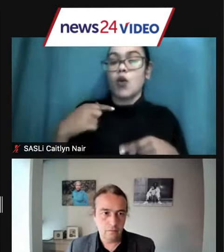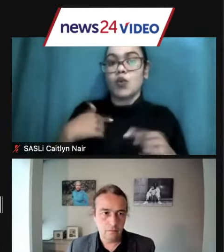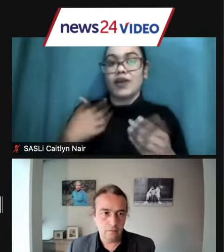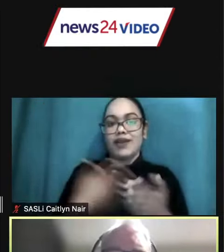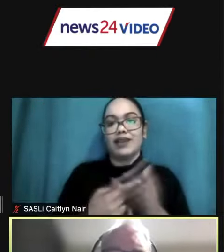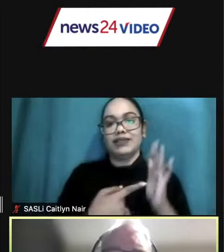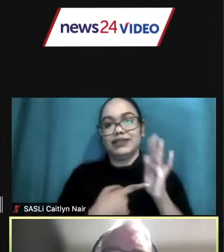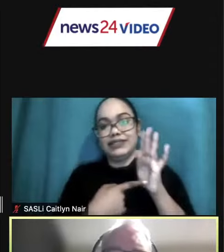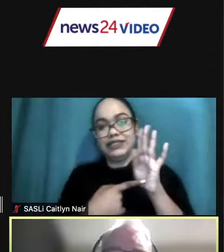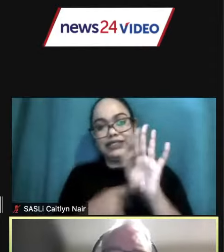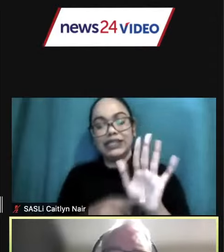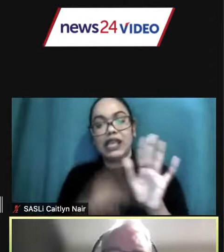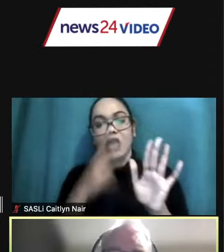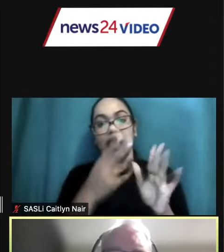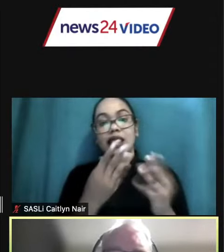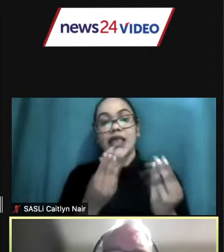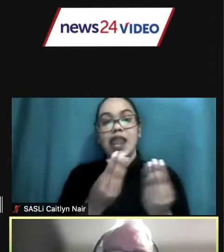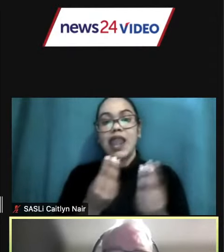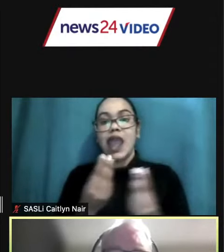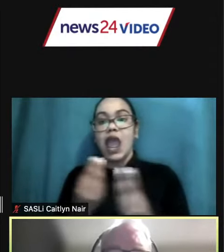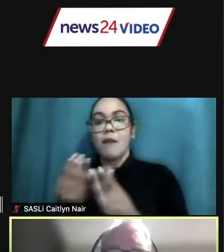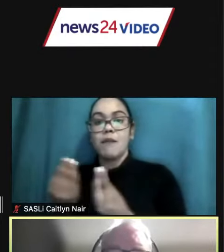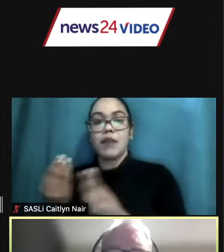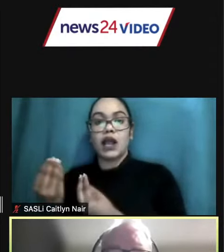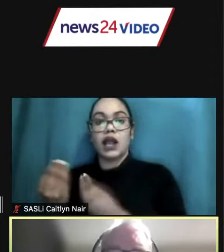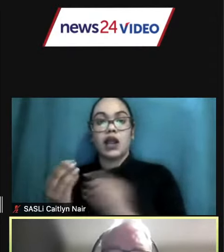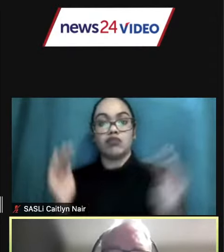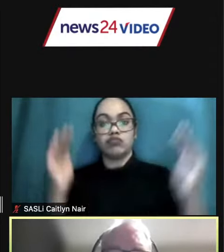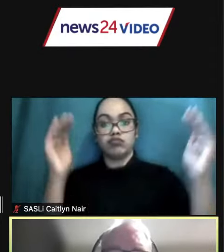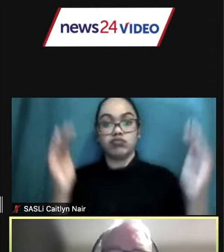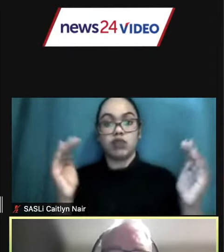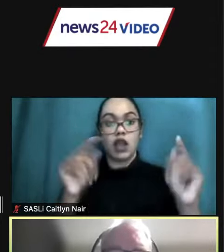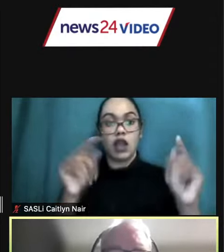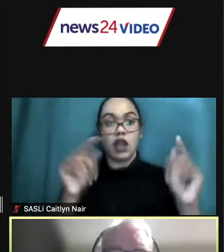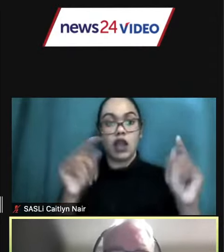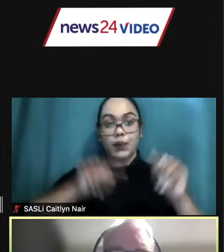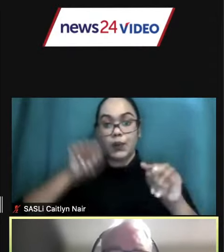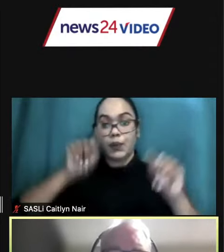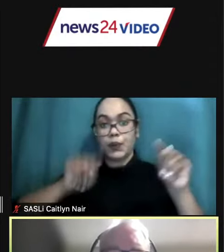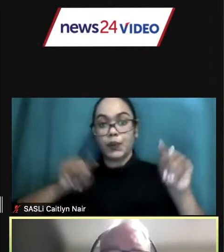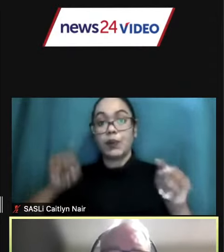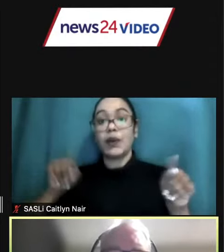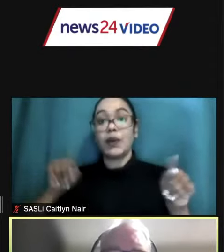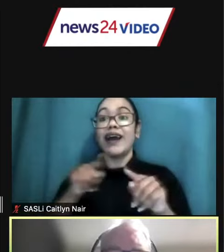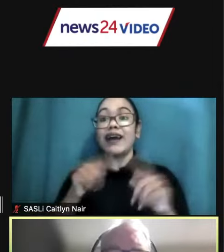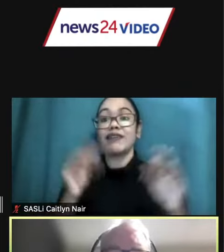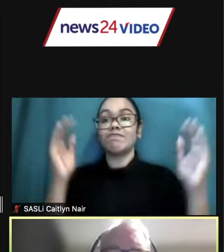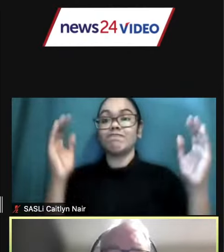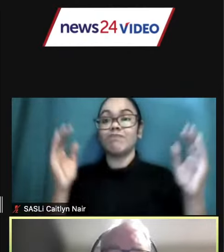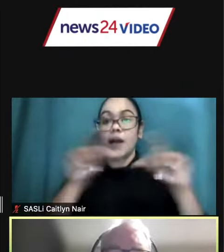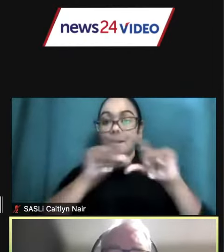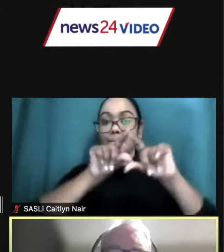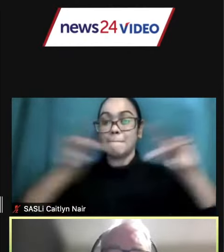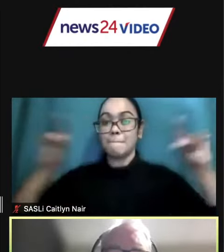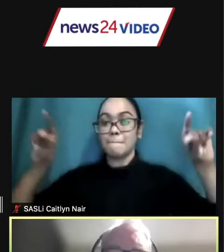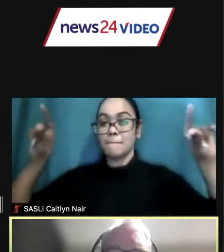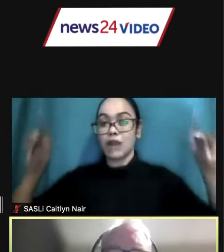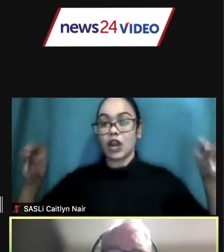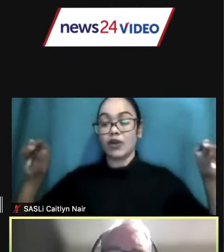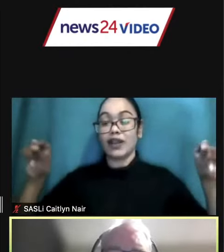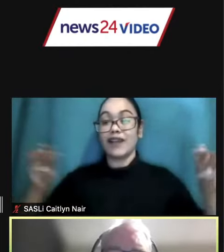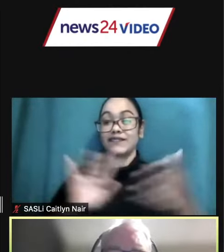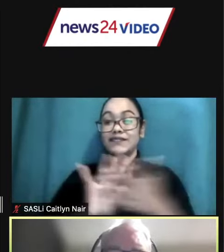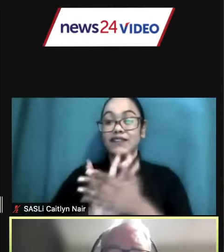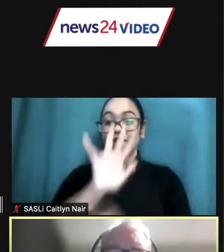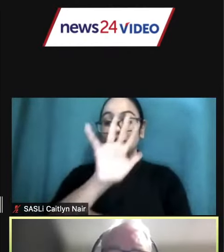large number of mutations across all the different proteins of this virus. And as he mentioned,